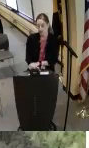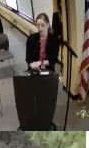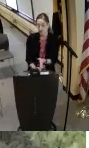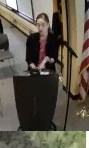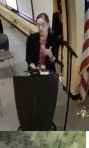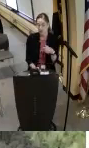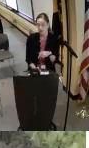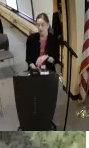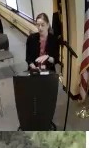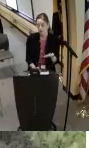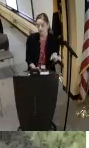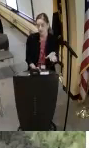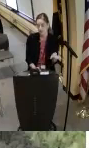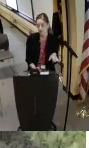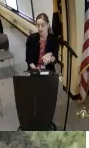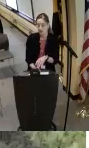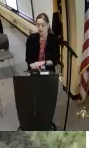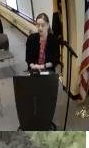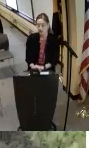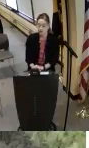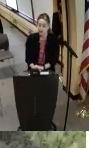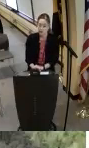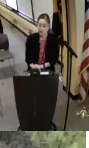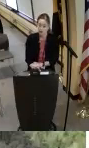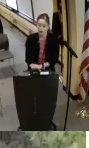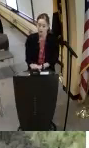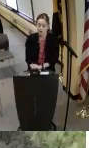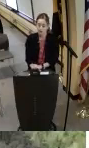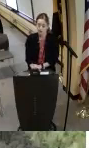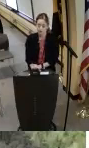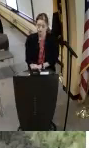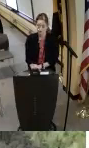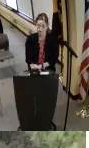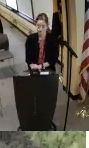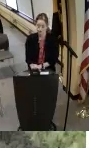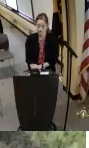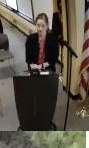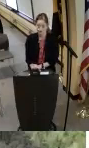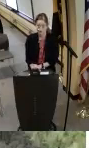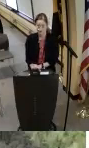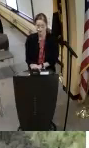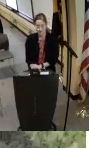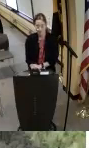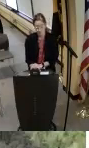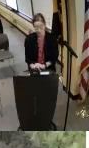Okay. So the residuals will be pumped out and properly discharged to the Alphasan system. Okay, great, thanks.